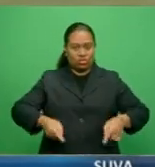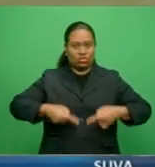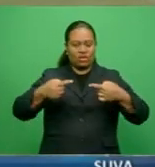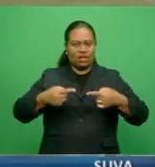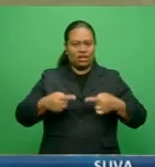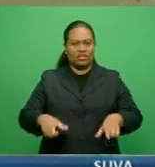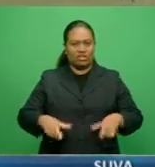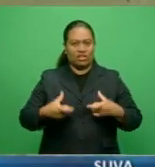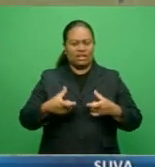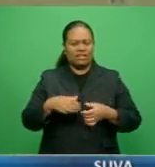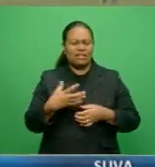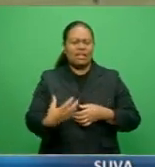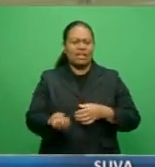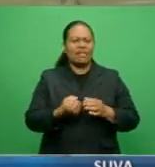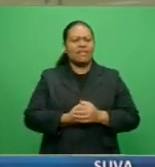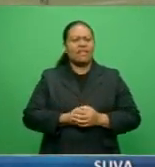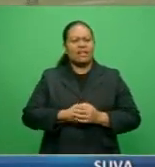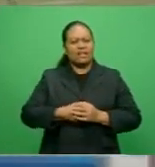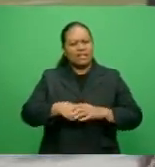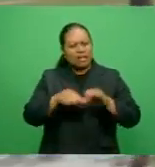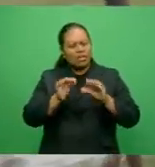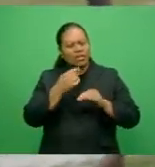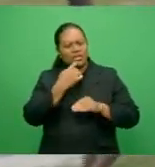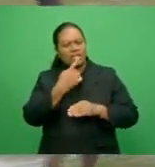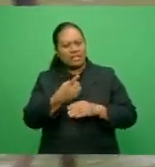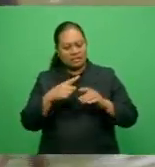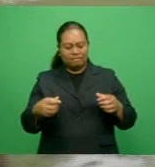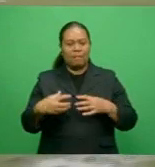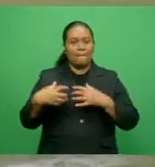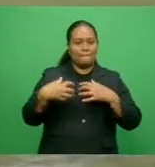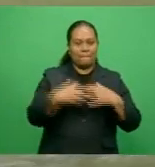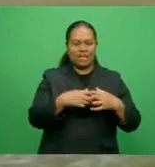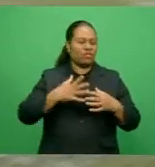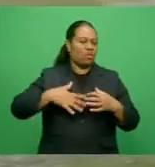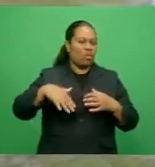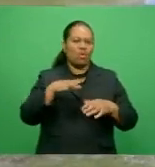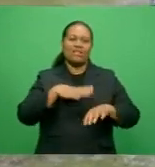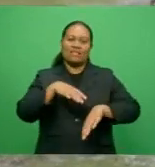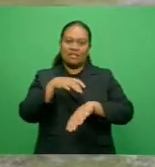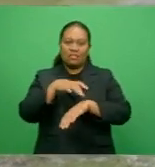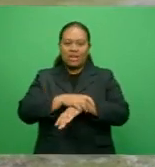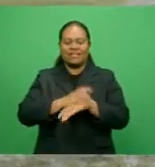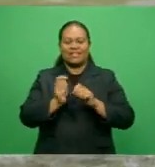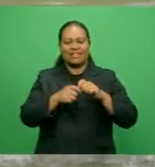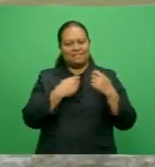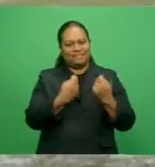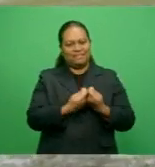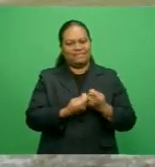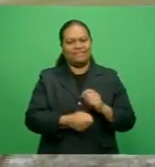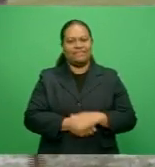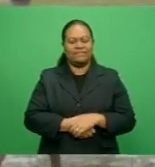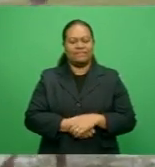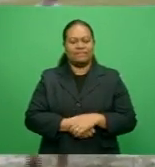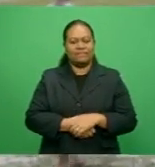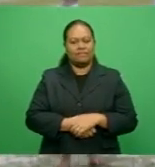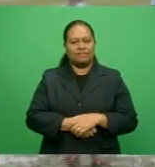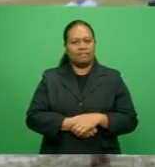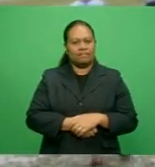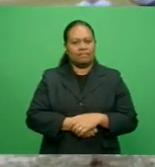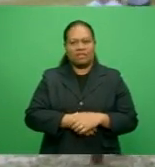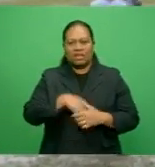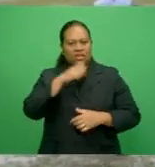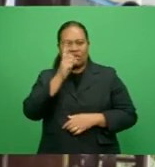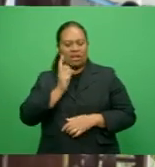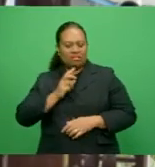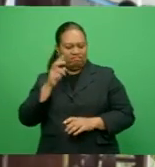team manager Sakea Simoli says it's match by match for the Nosova Brigade. We cannot afford to underestimate any